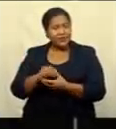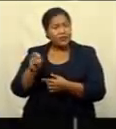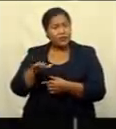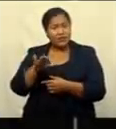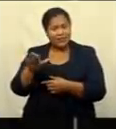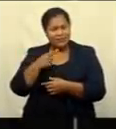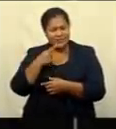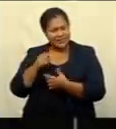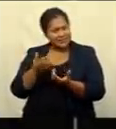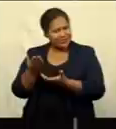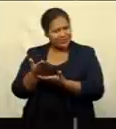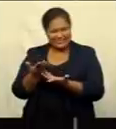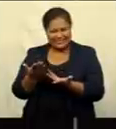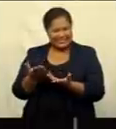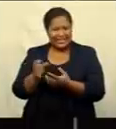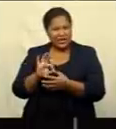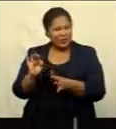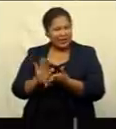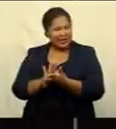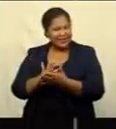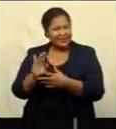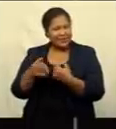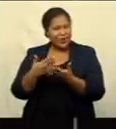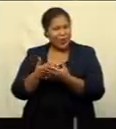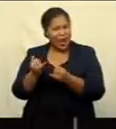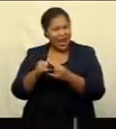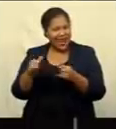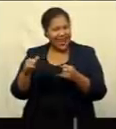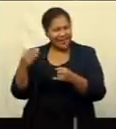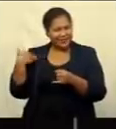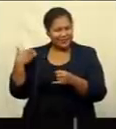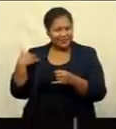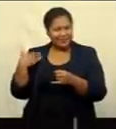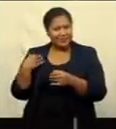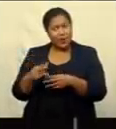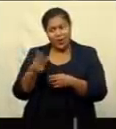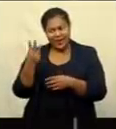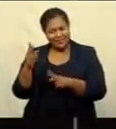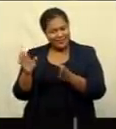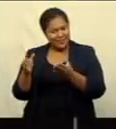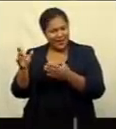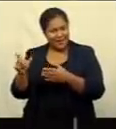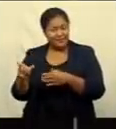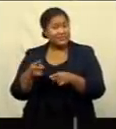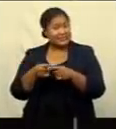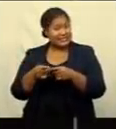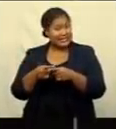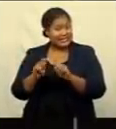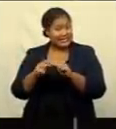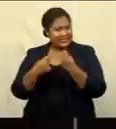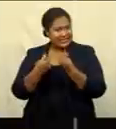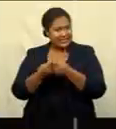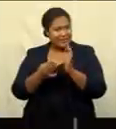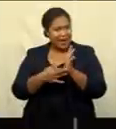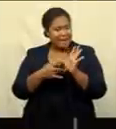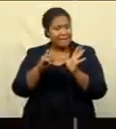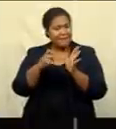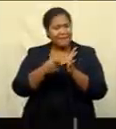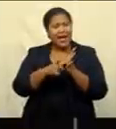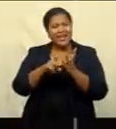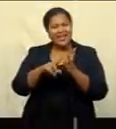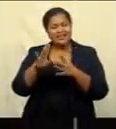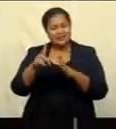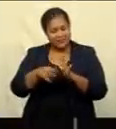been disgusted by the online racist abuse directed at 3 players. Mings' England teammates Marcus Rashford,